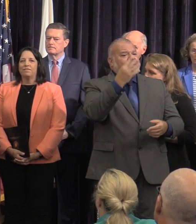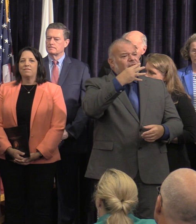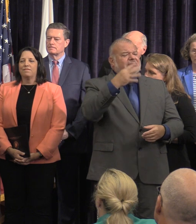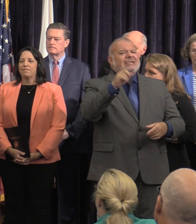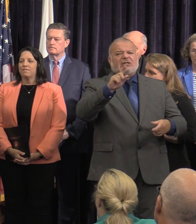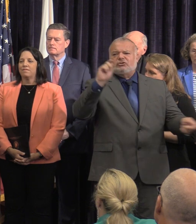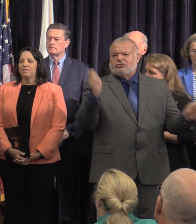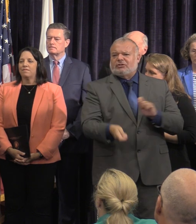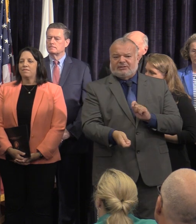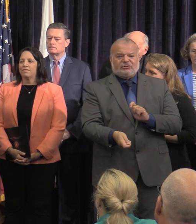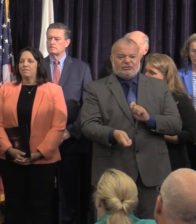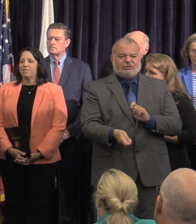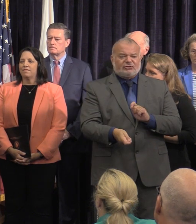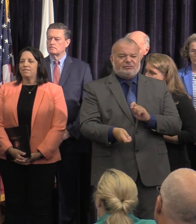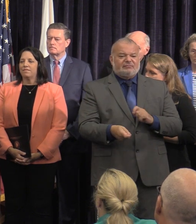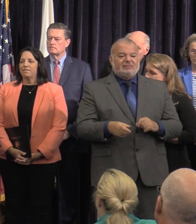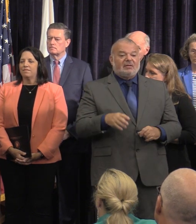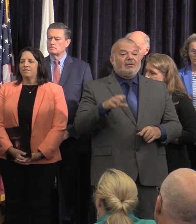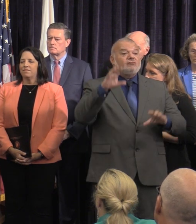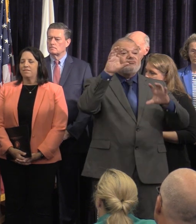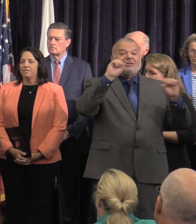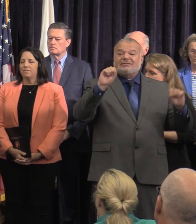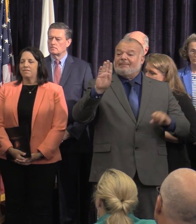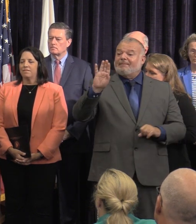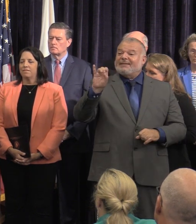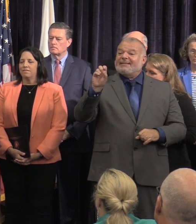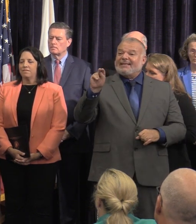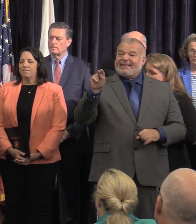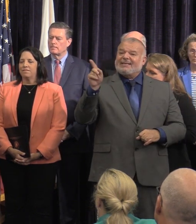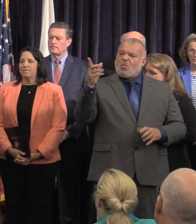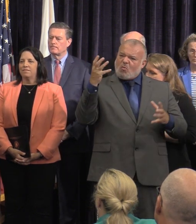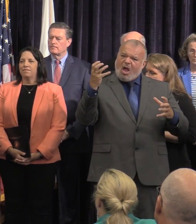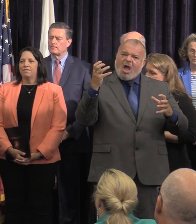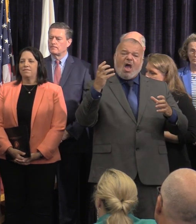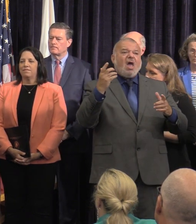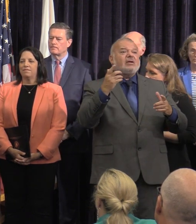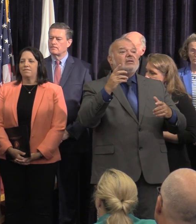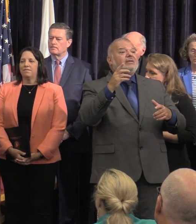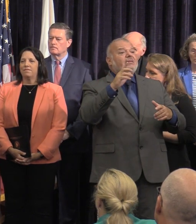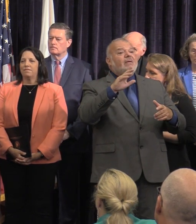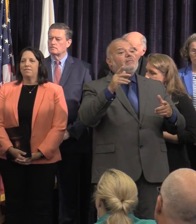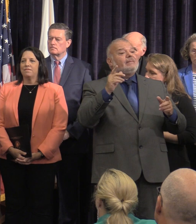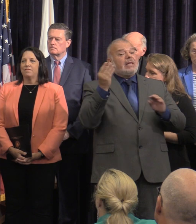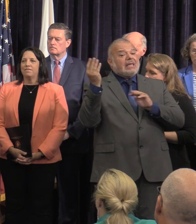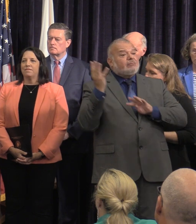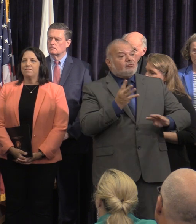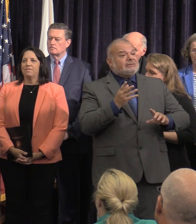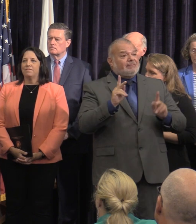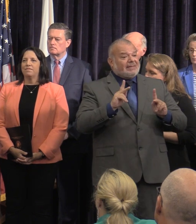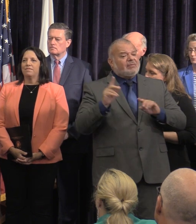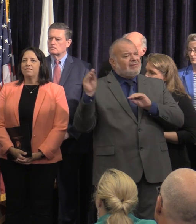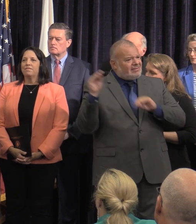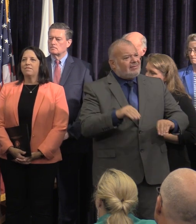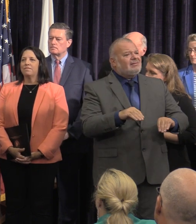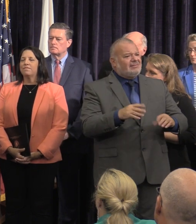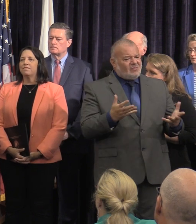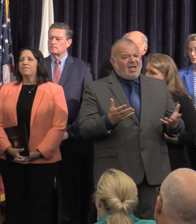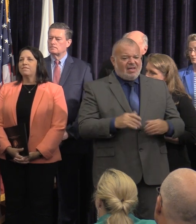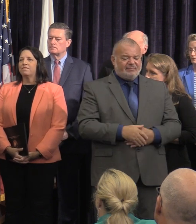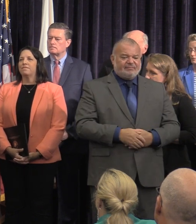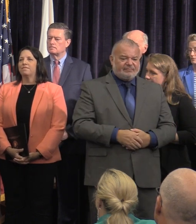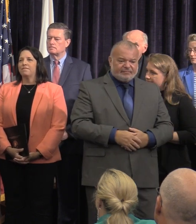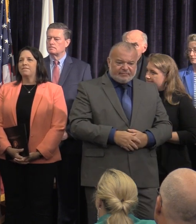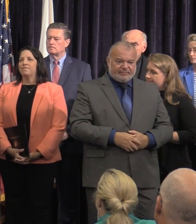kind that President Biden has proposed. This is a national issue that demands a national